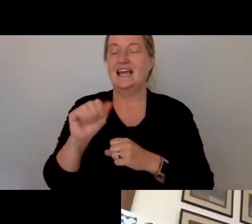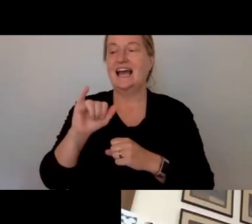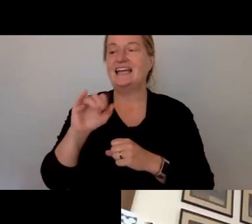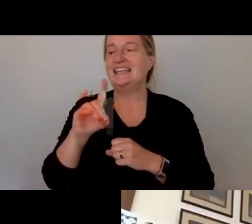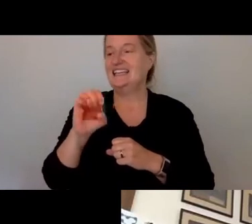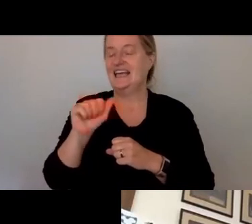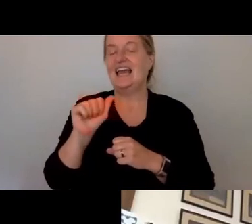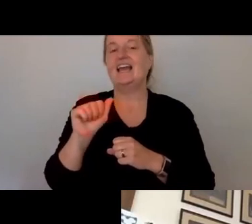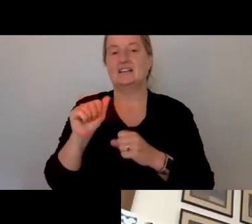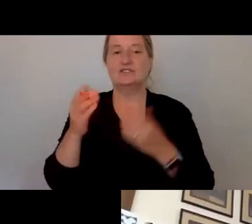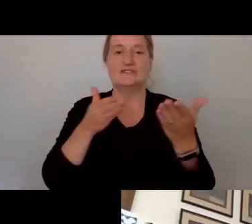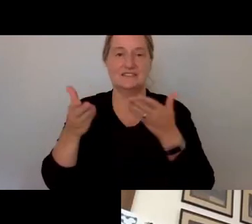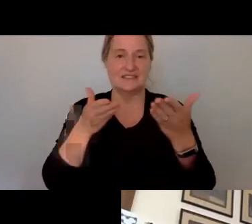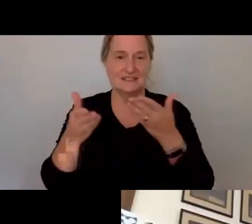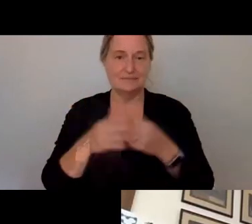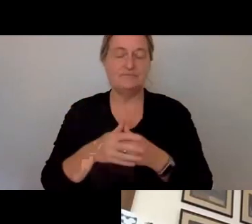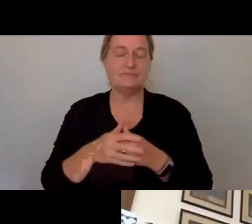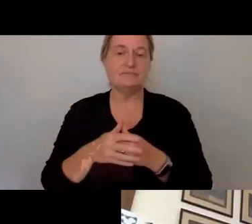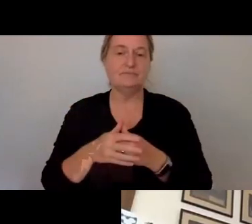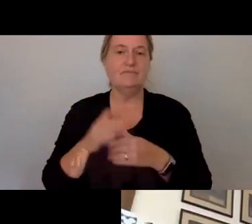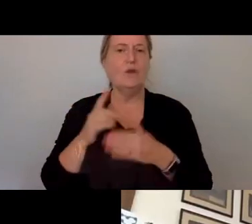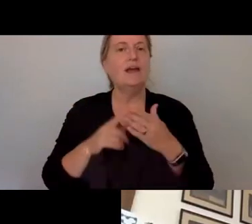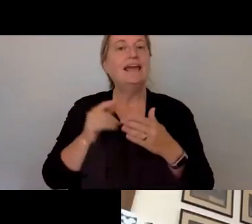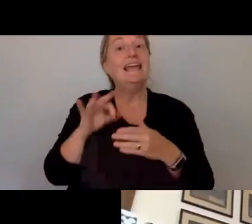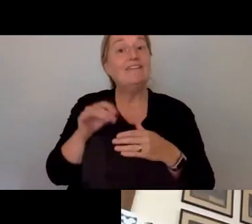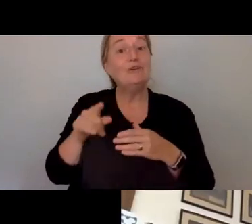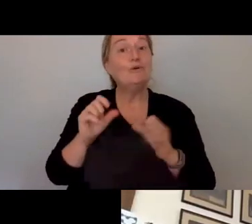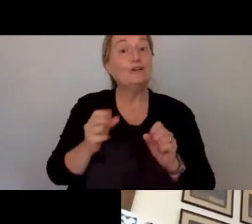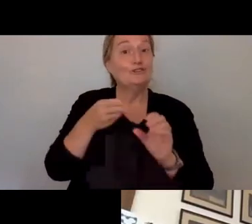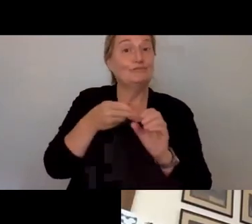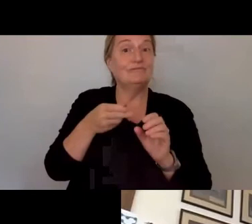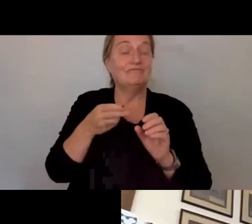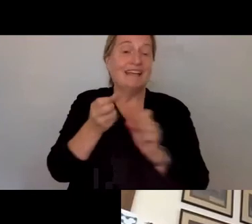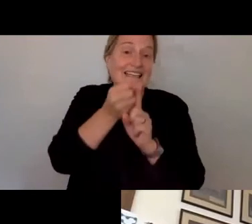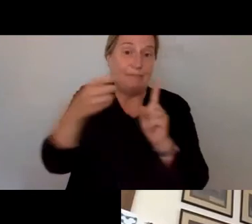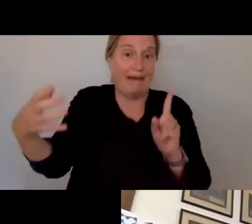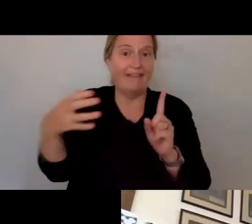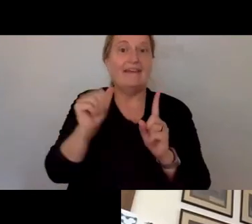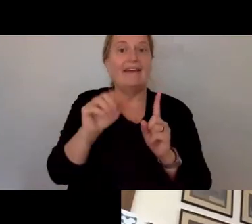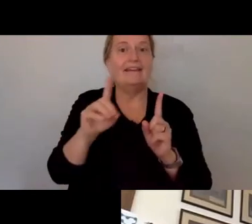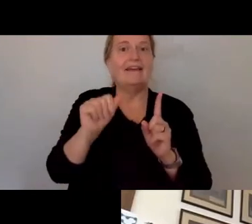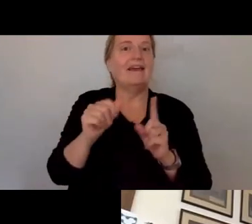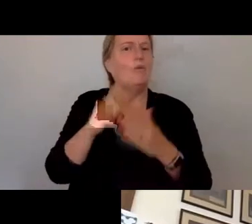and independent. What would you be activating for if you could expand on the ADA?